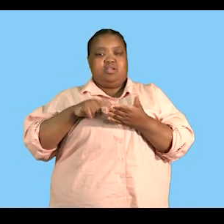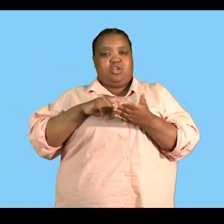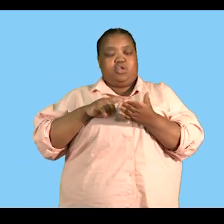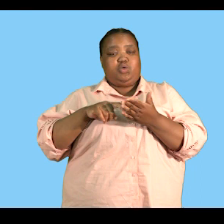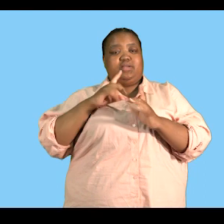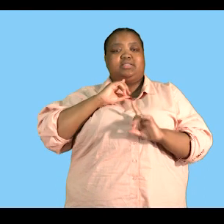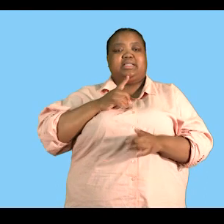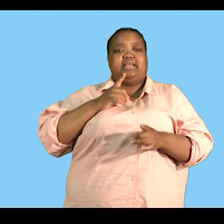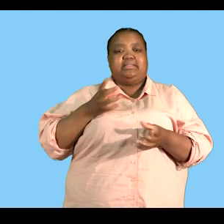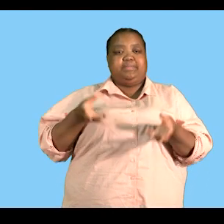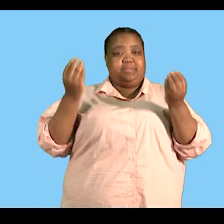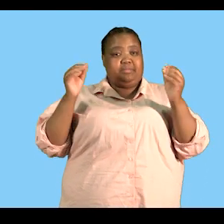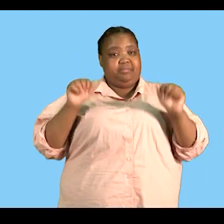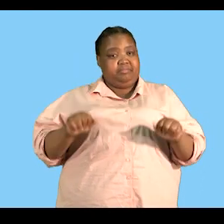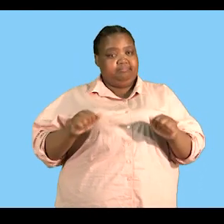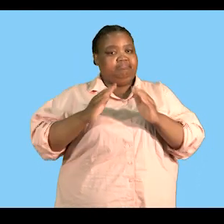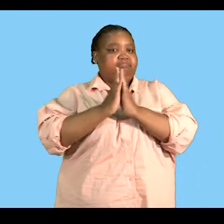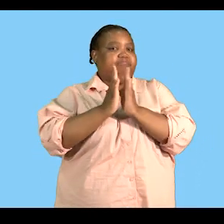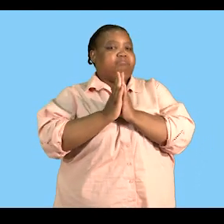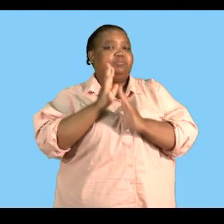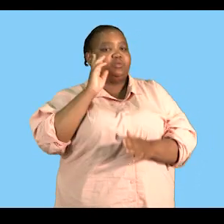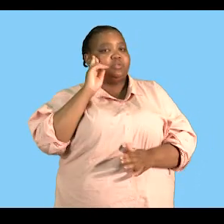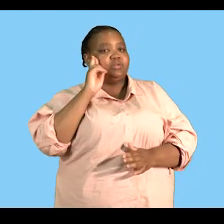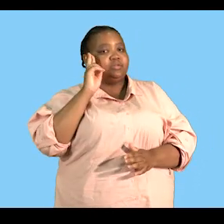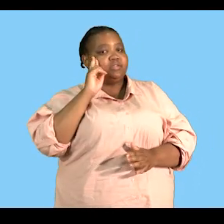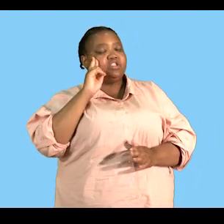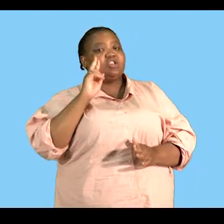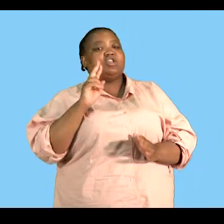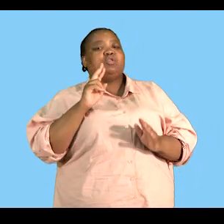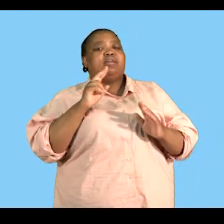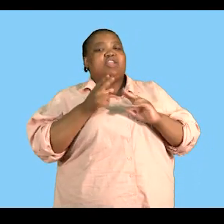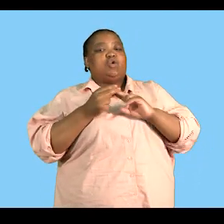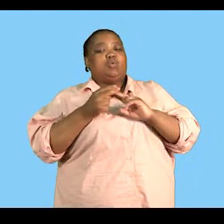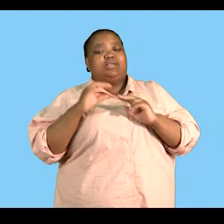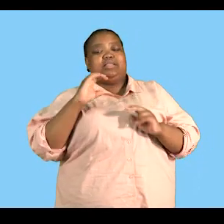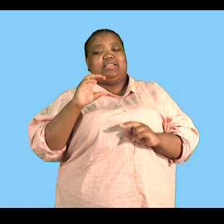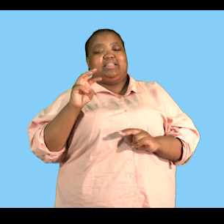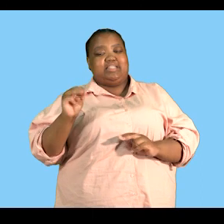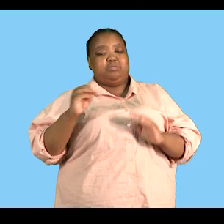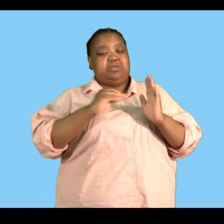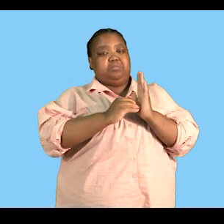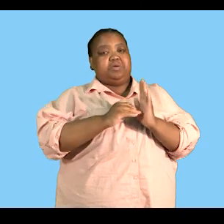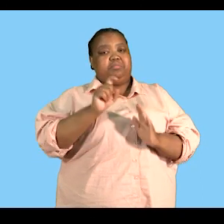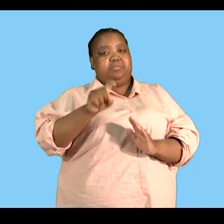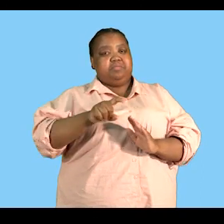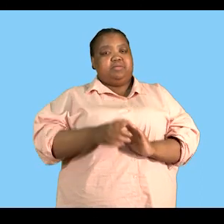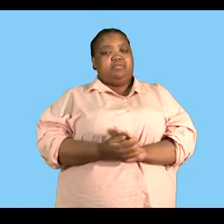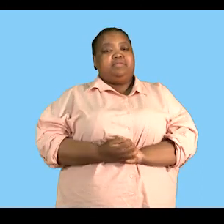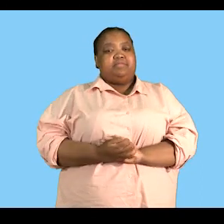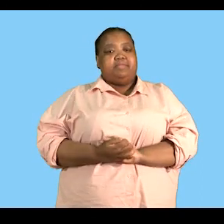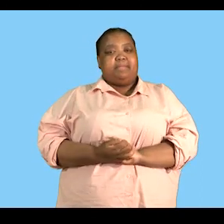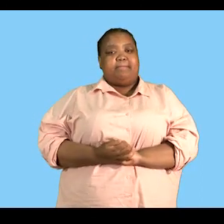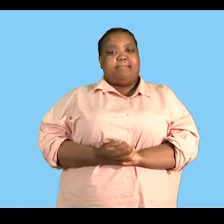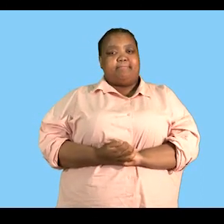you get your answer, and please remember to show the unit, and that's going to be